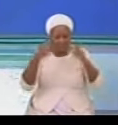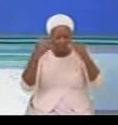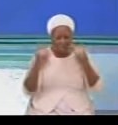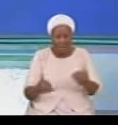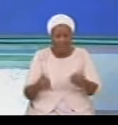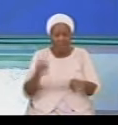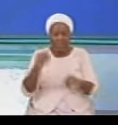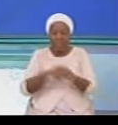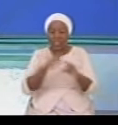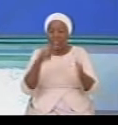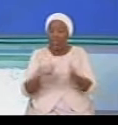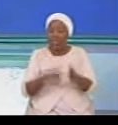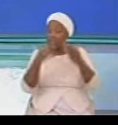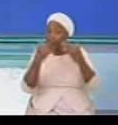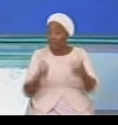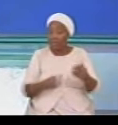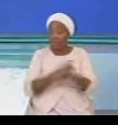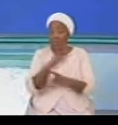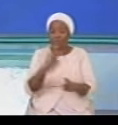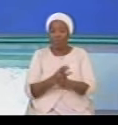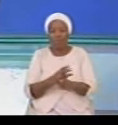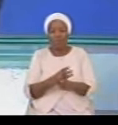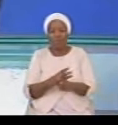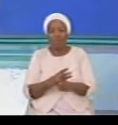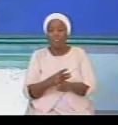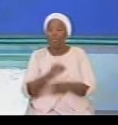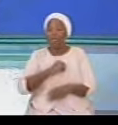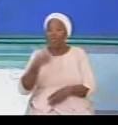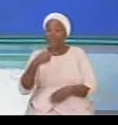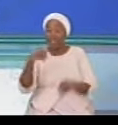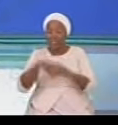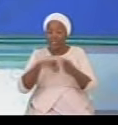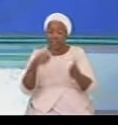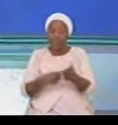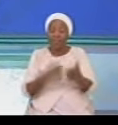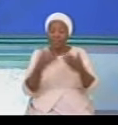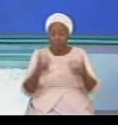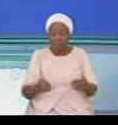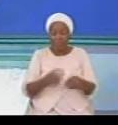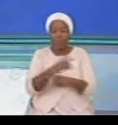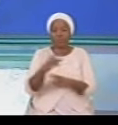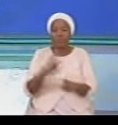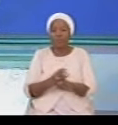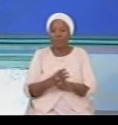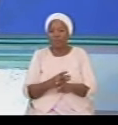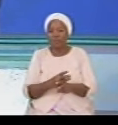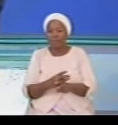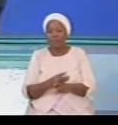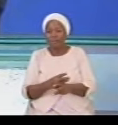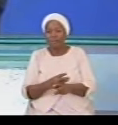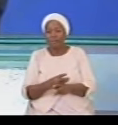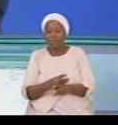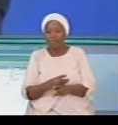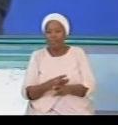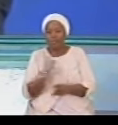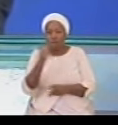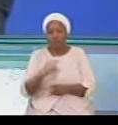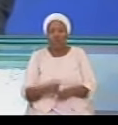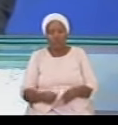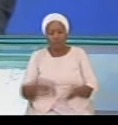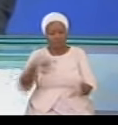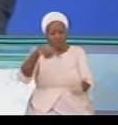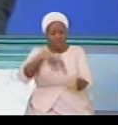in this present world, I said, in this present world, you raise up